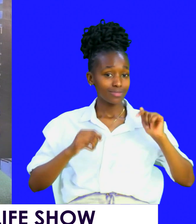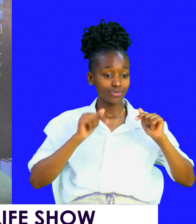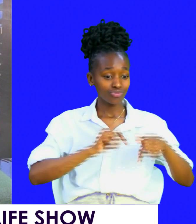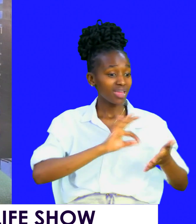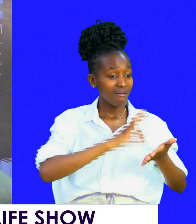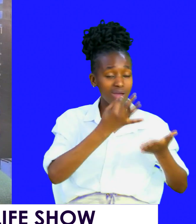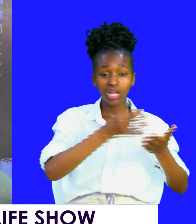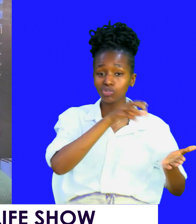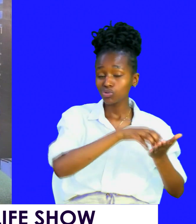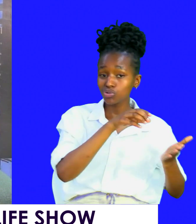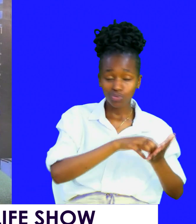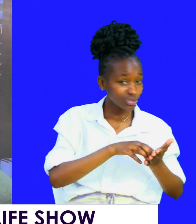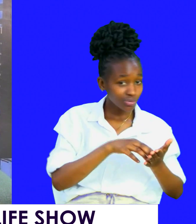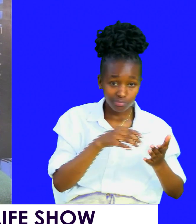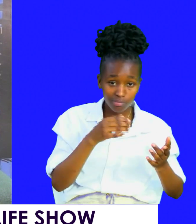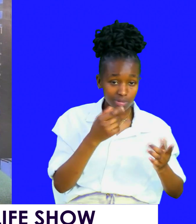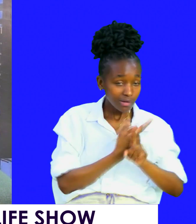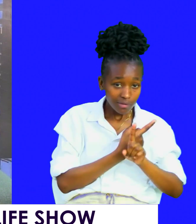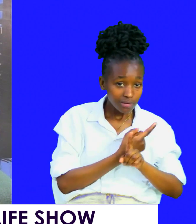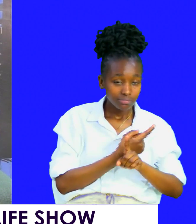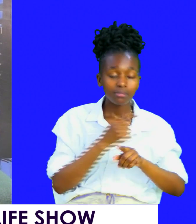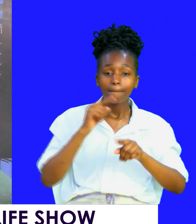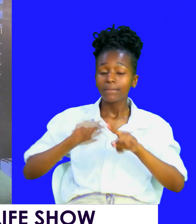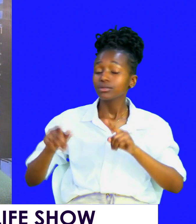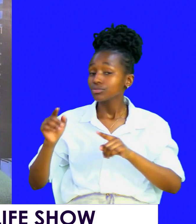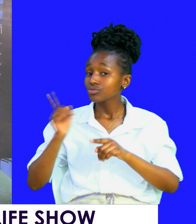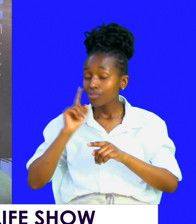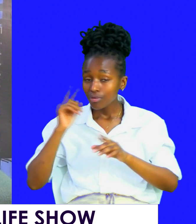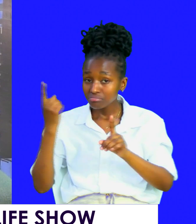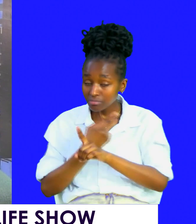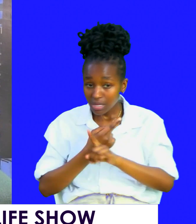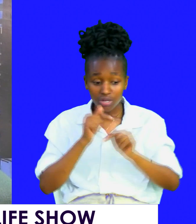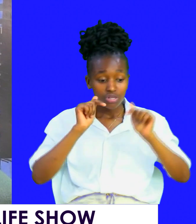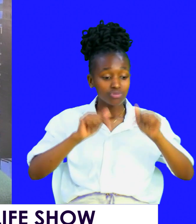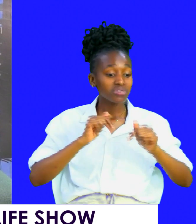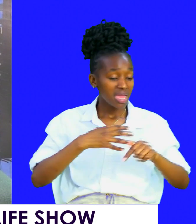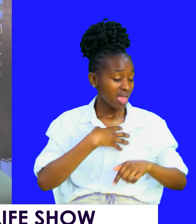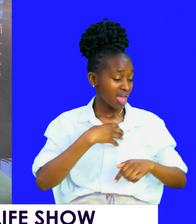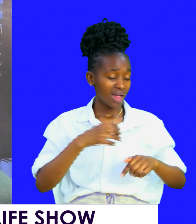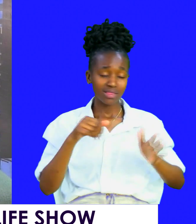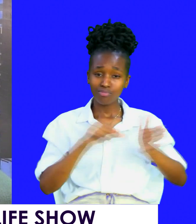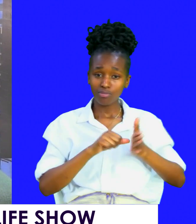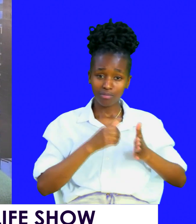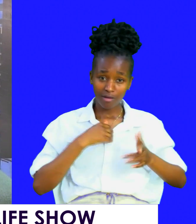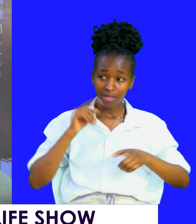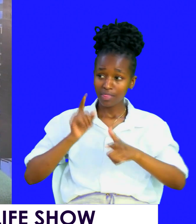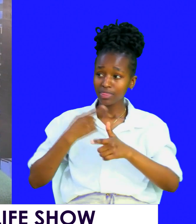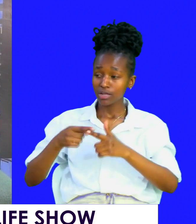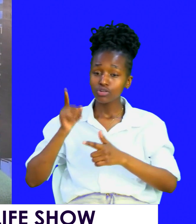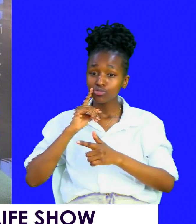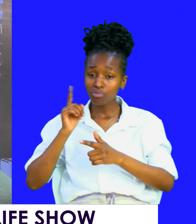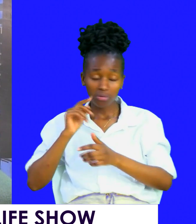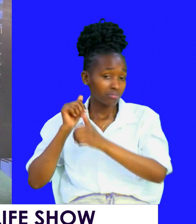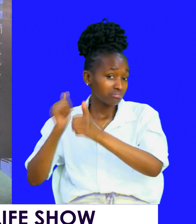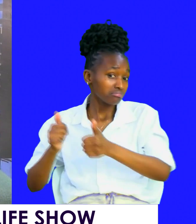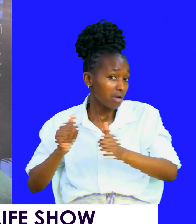Financial situations is just a state. Health issues, you can go for treatment. You can be healed. You can go for